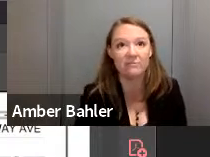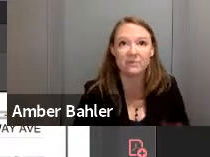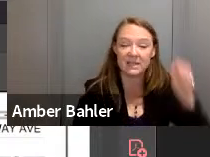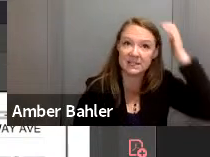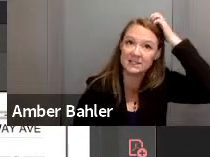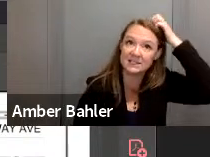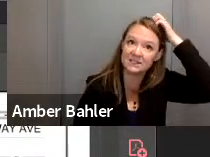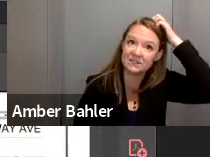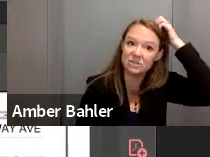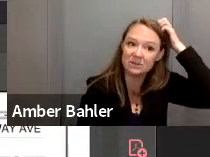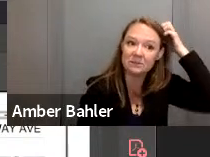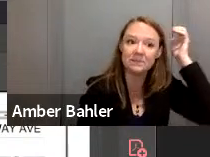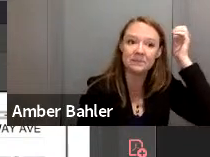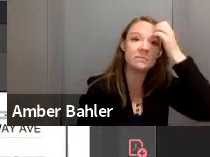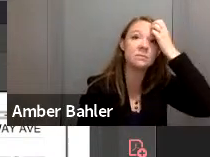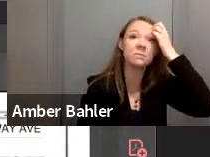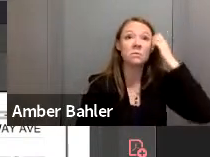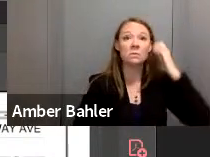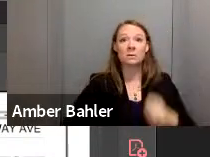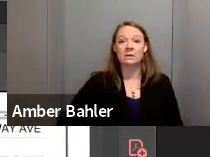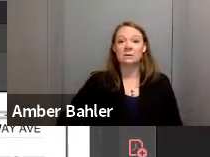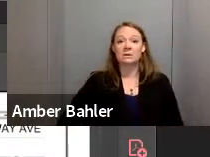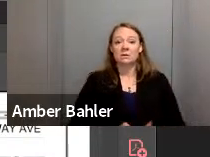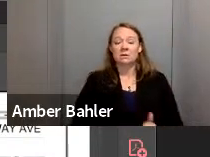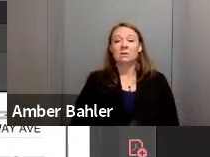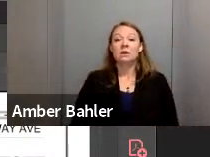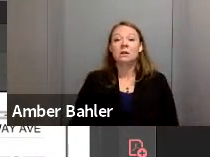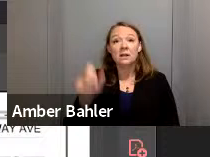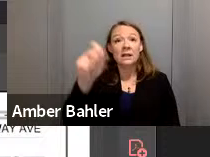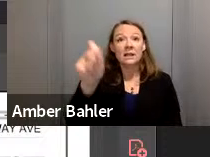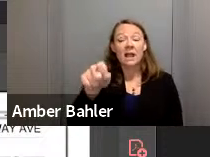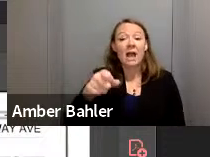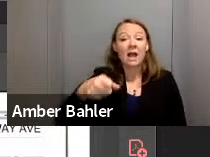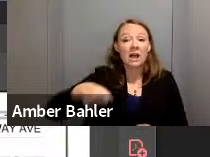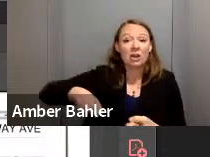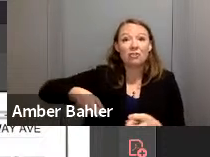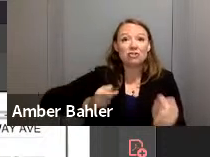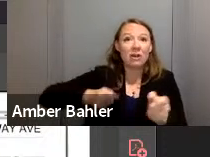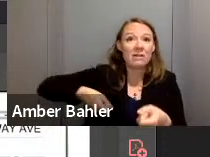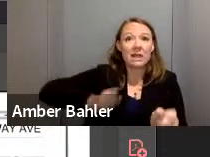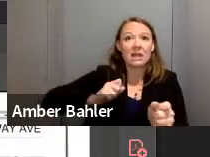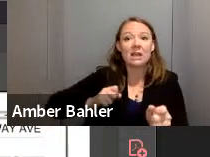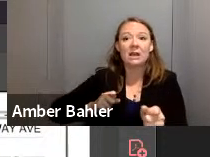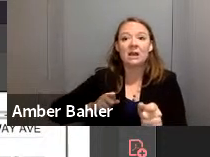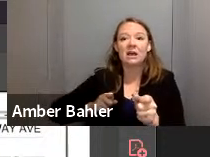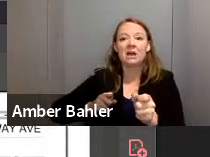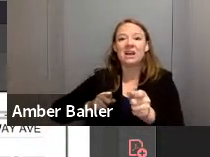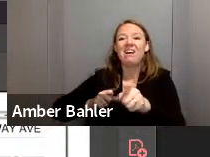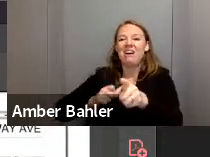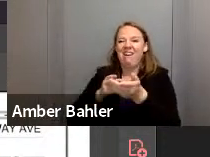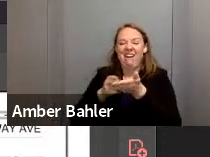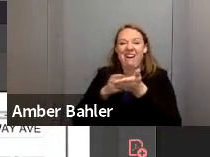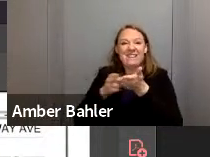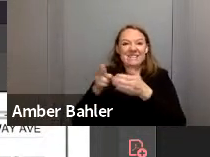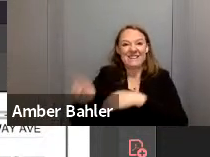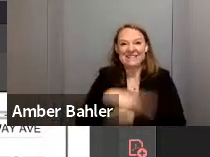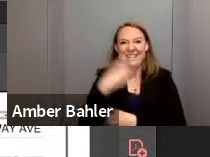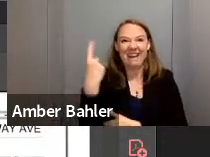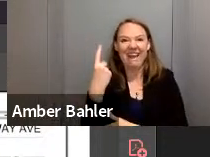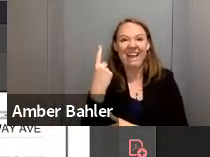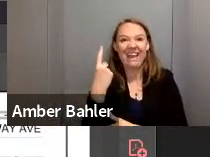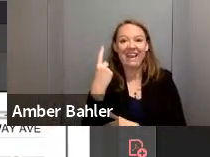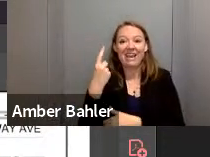it off. That's an easy solution. Yeah, shoveling, there's not a whole lot of shoveling going on these days with